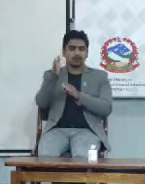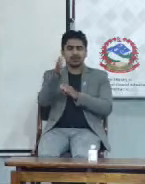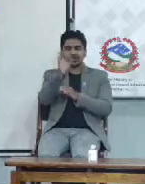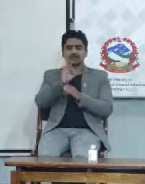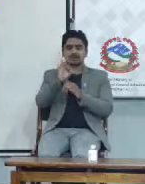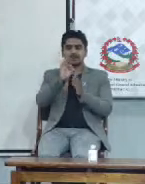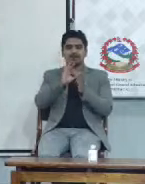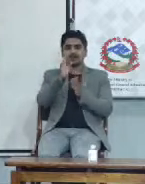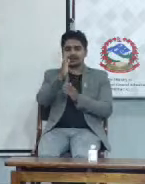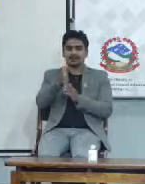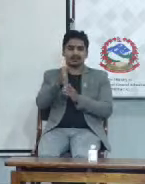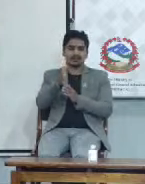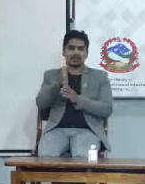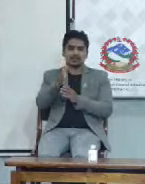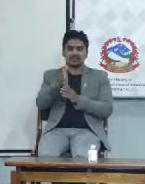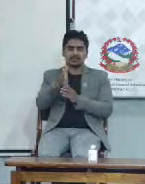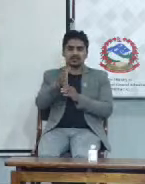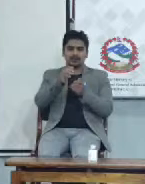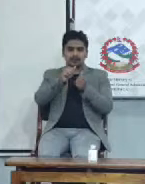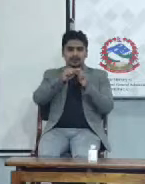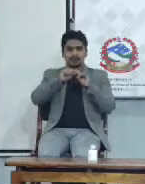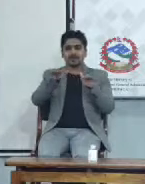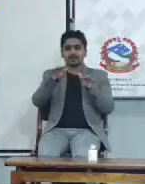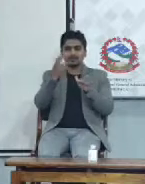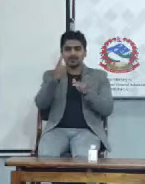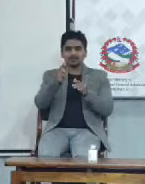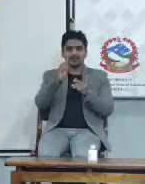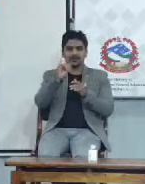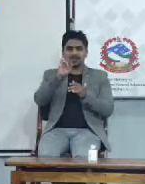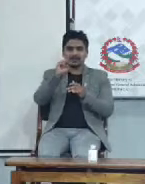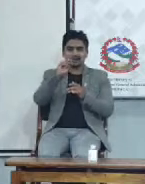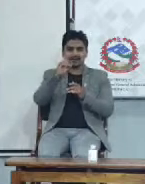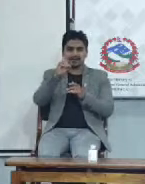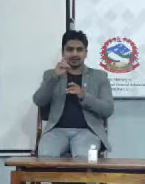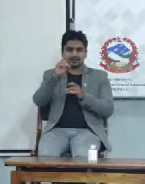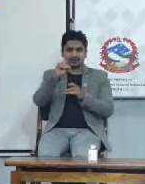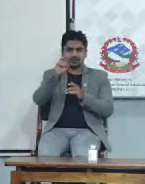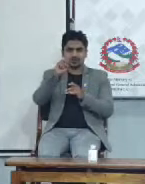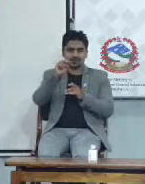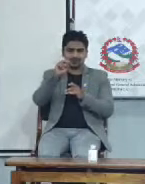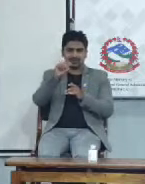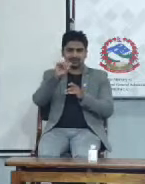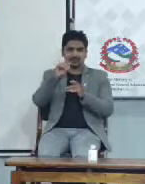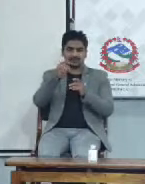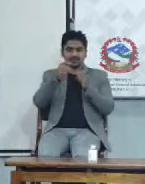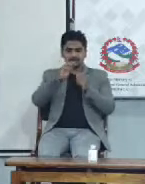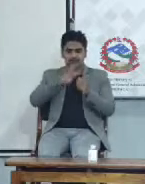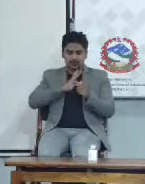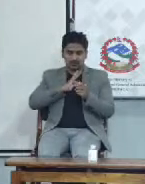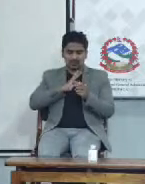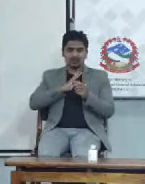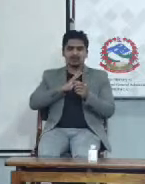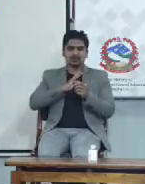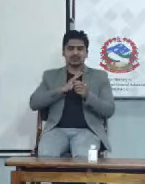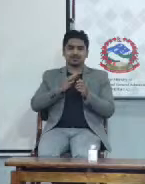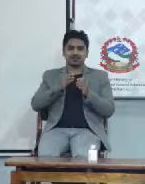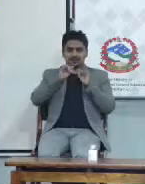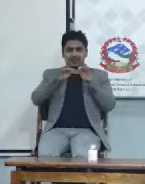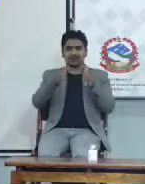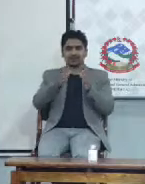So they said congratulations in terms of this condolence or sympathy.